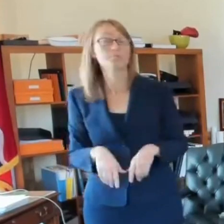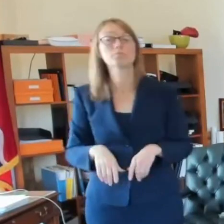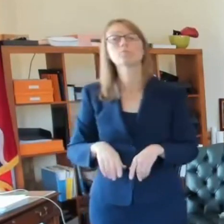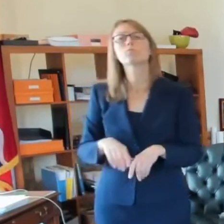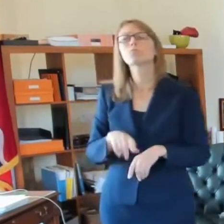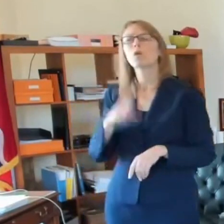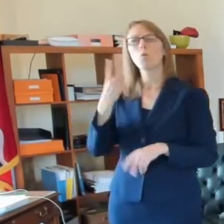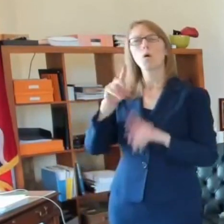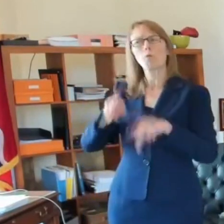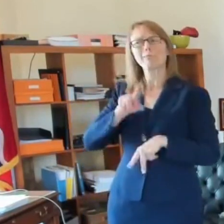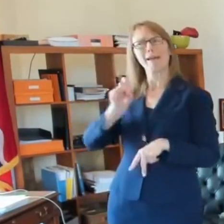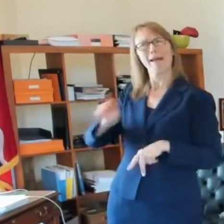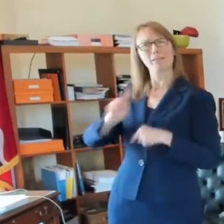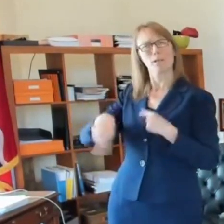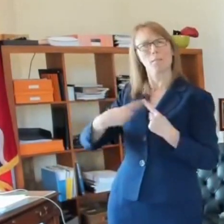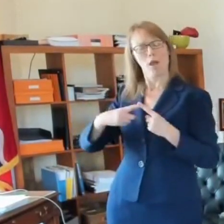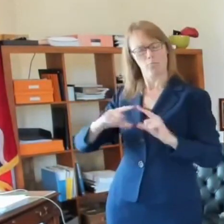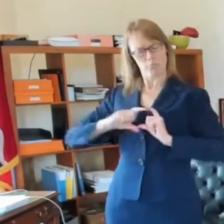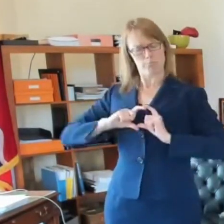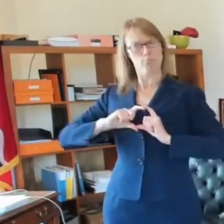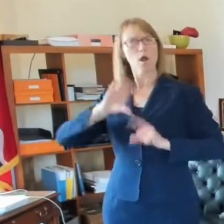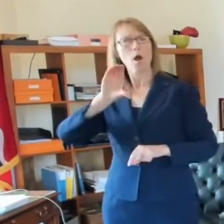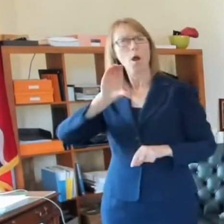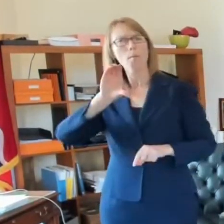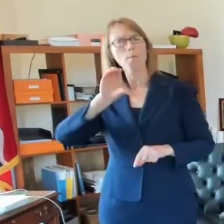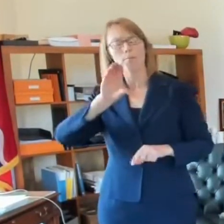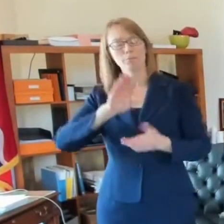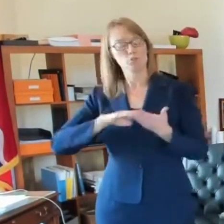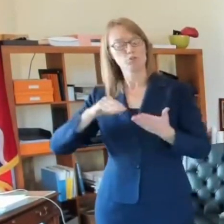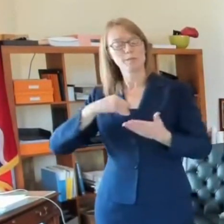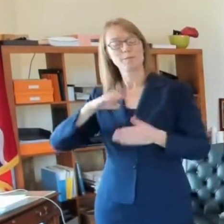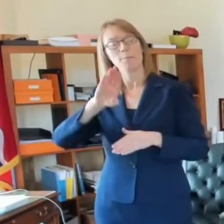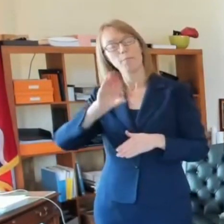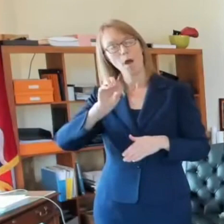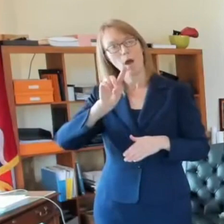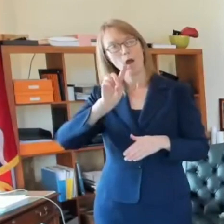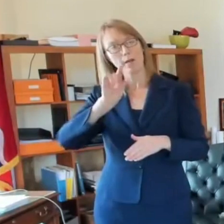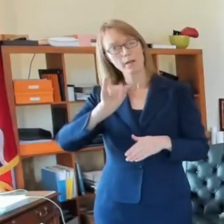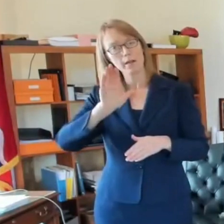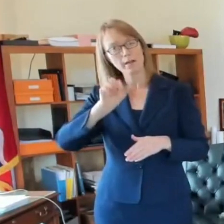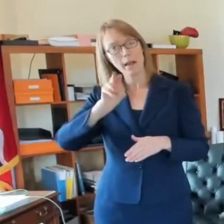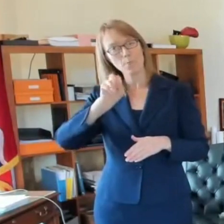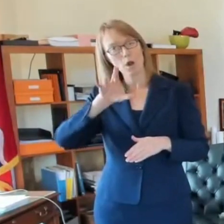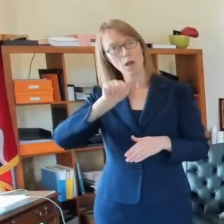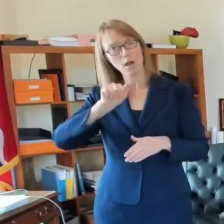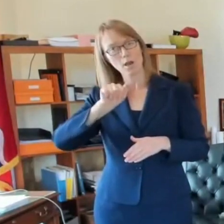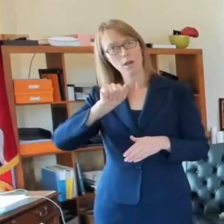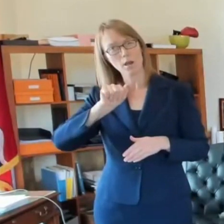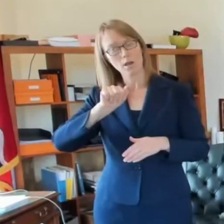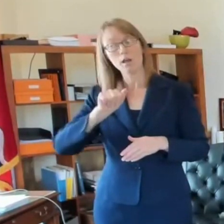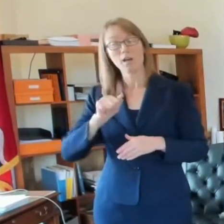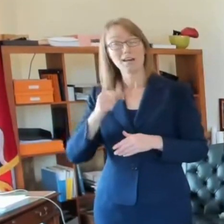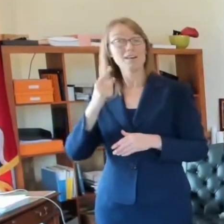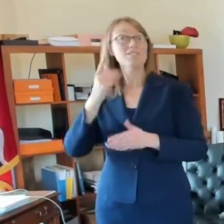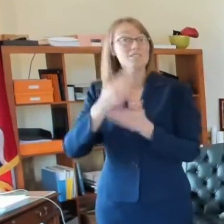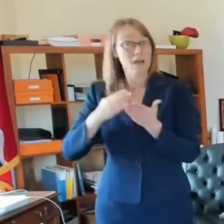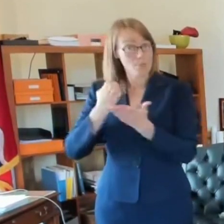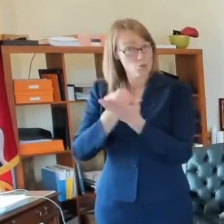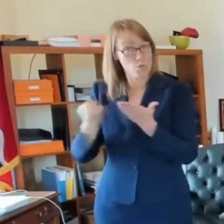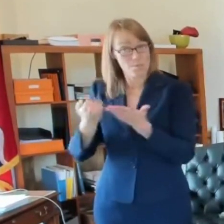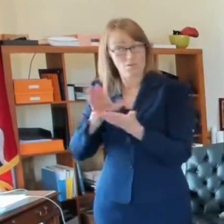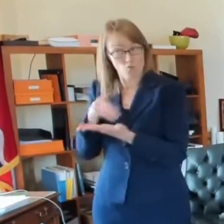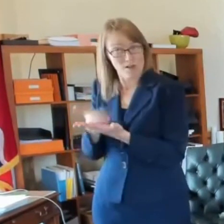last week, I think it was. I think some of the equipment is in, and now they're beginning to program some of that equipment. There's